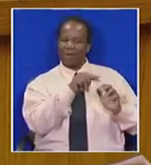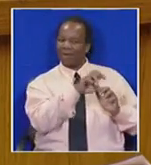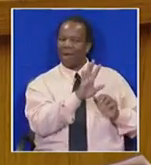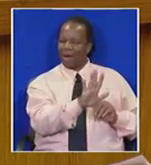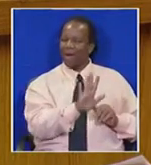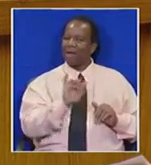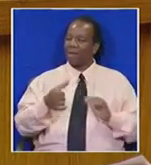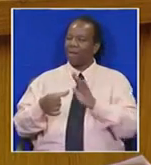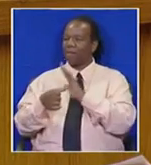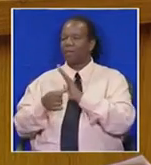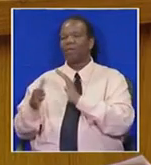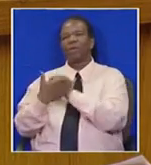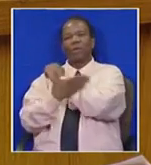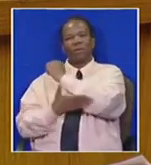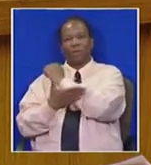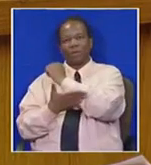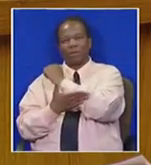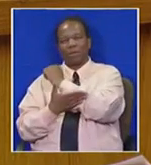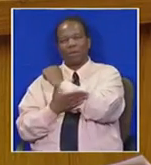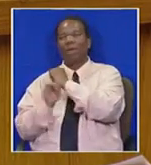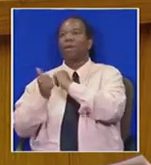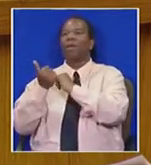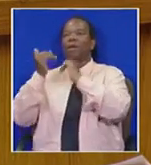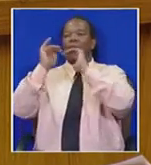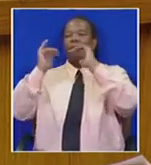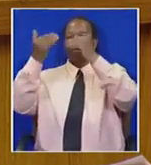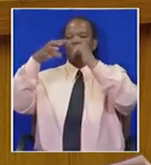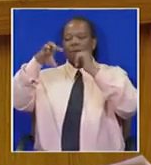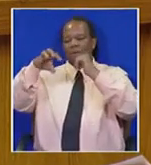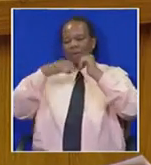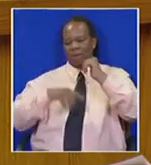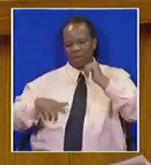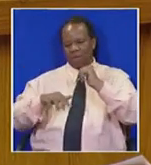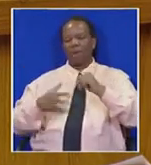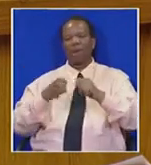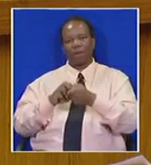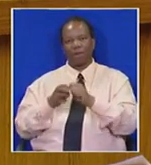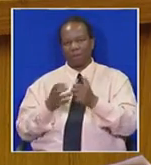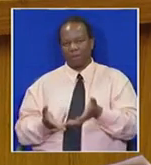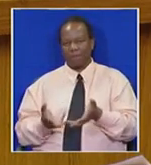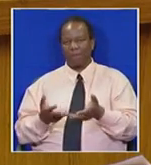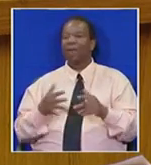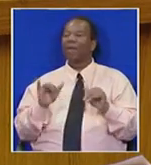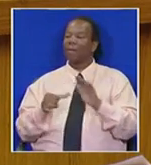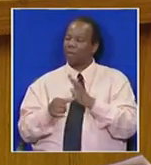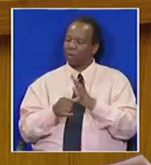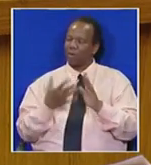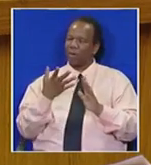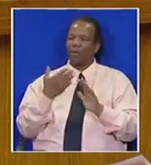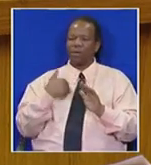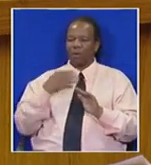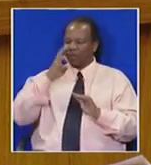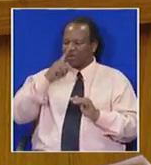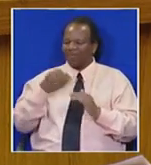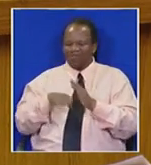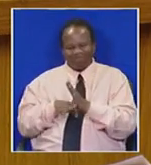importance, provincial importance, and at local government as well. The need to focus on building a capable state is an issue